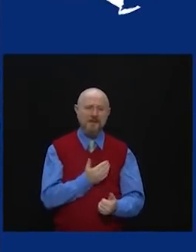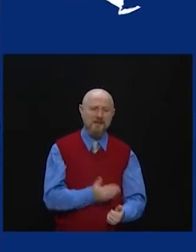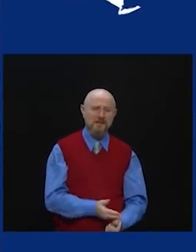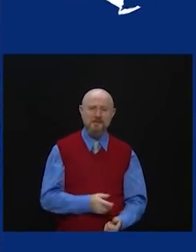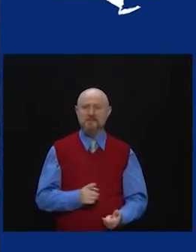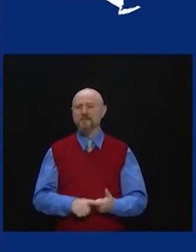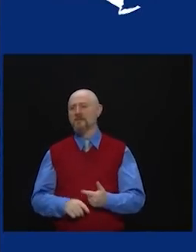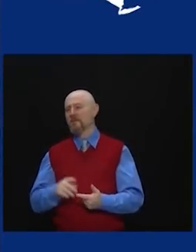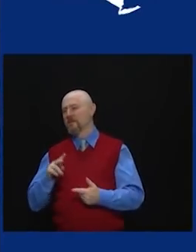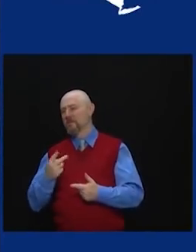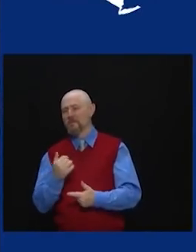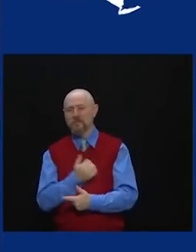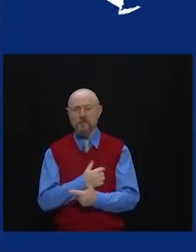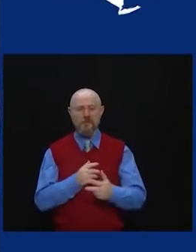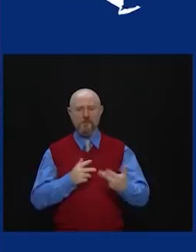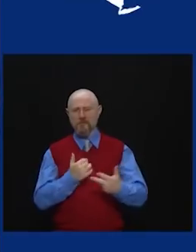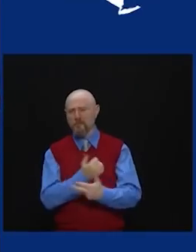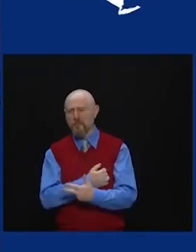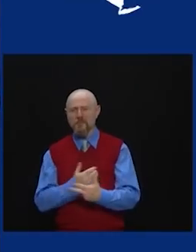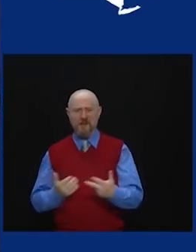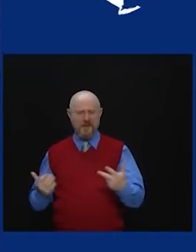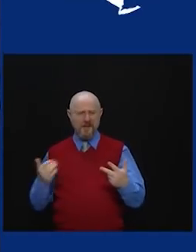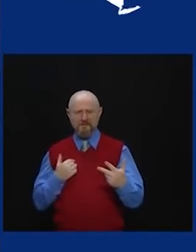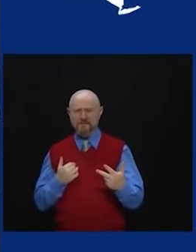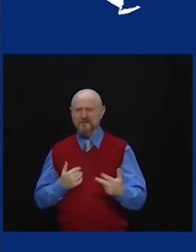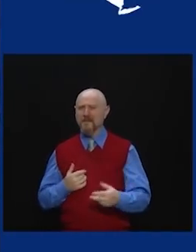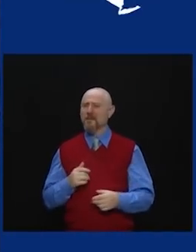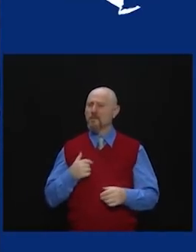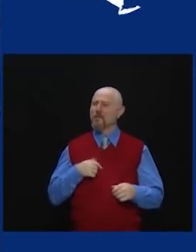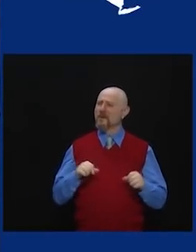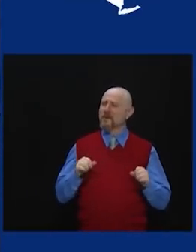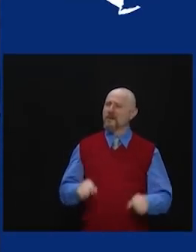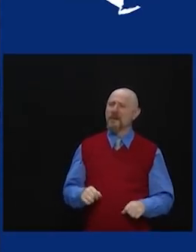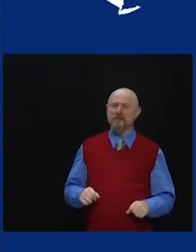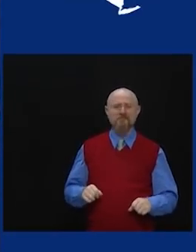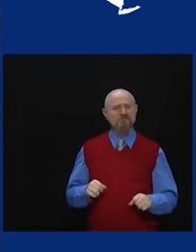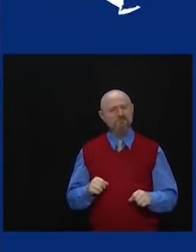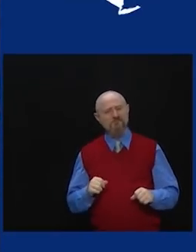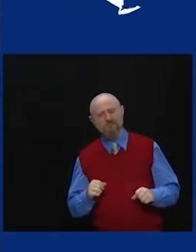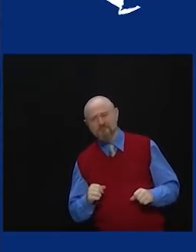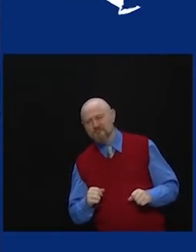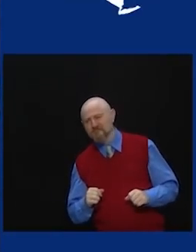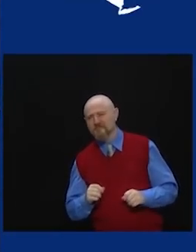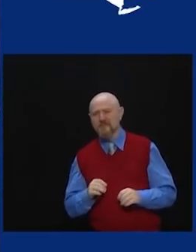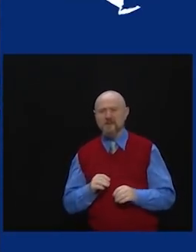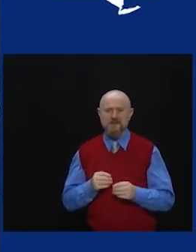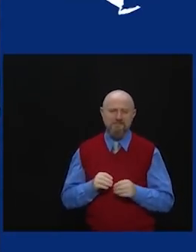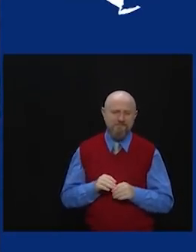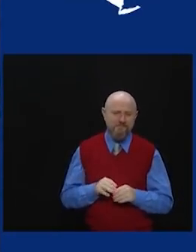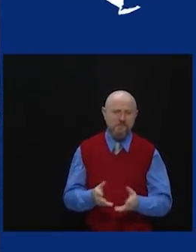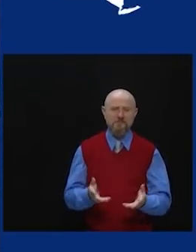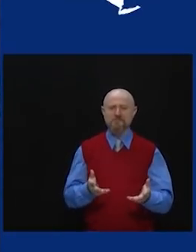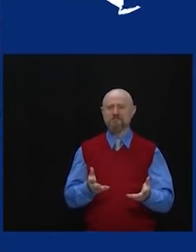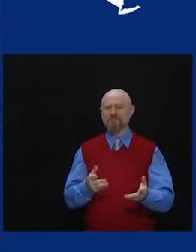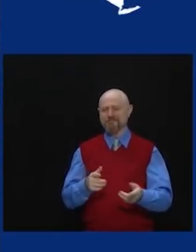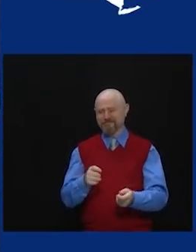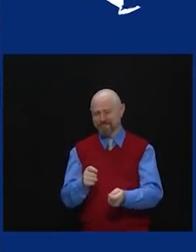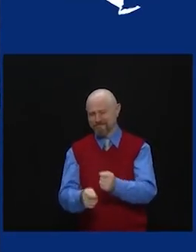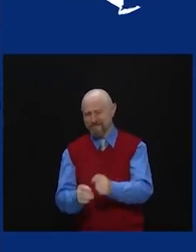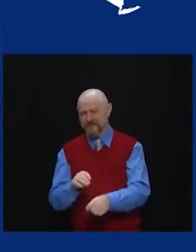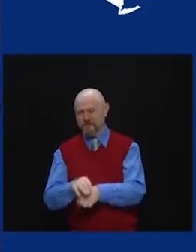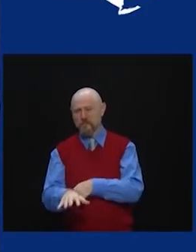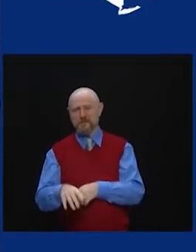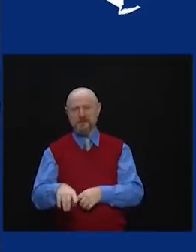in that regard, we can have an effect on the trajectory of this pandemic. As you heard, boosting has a